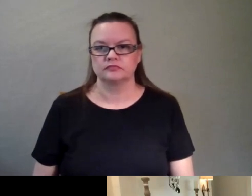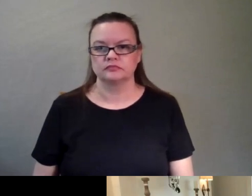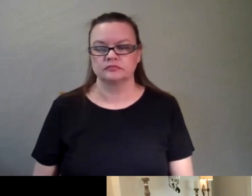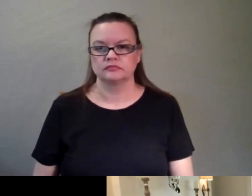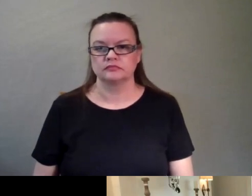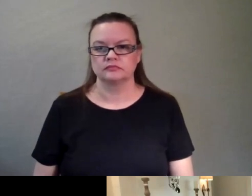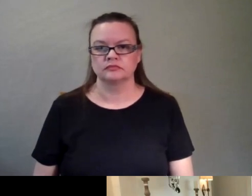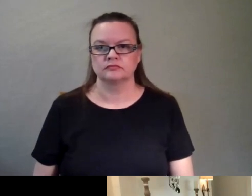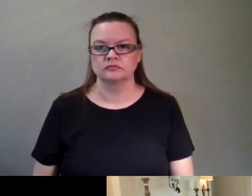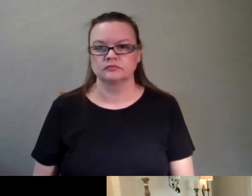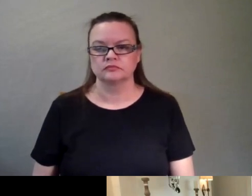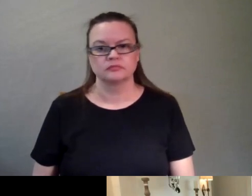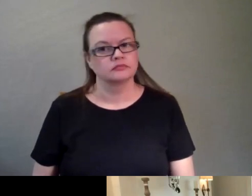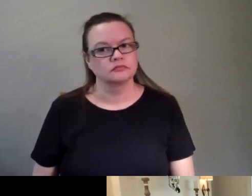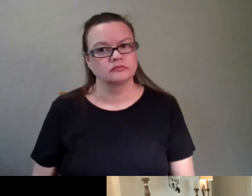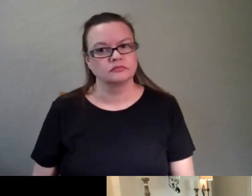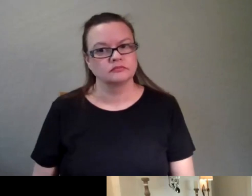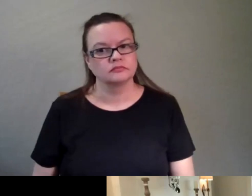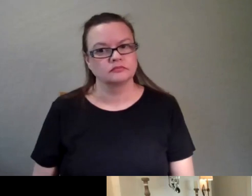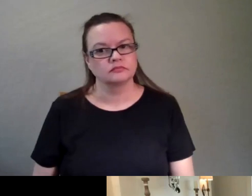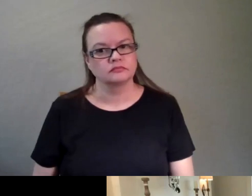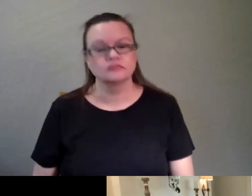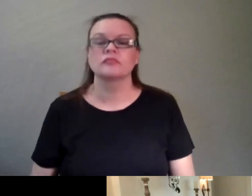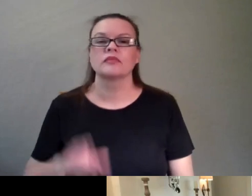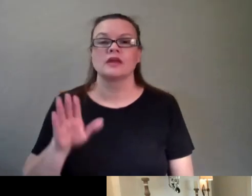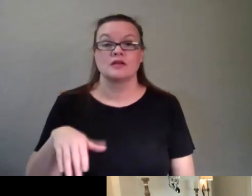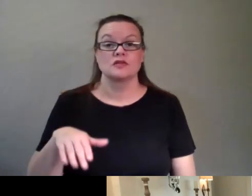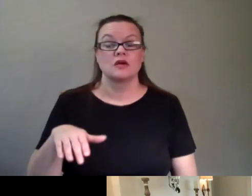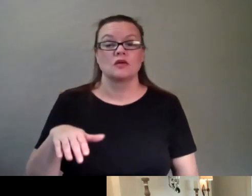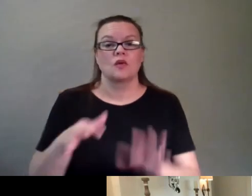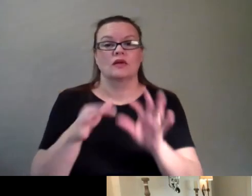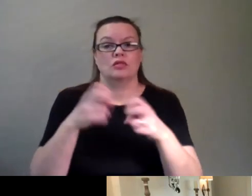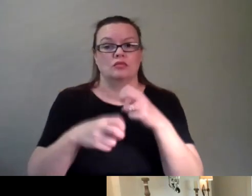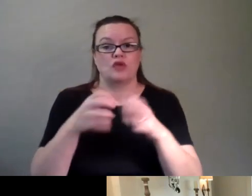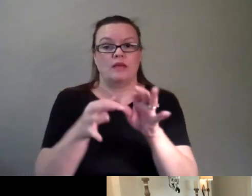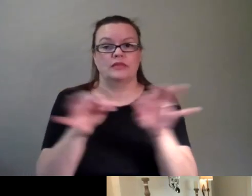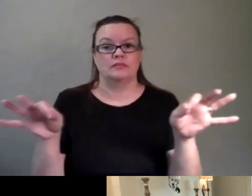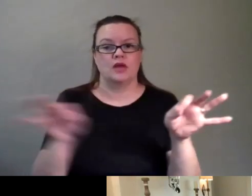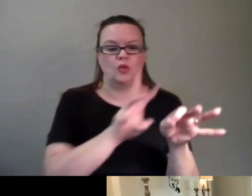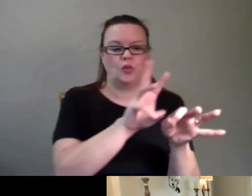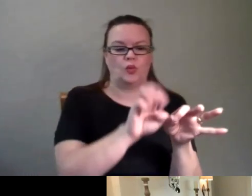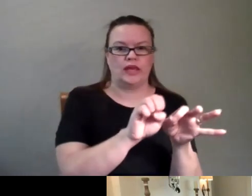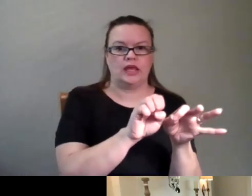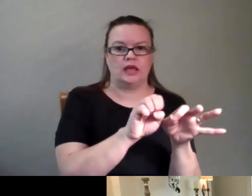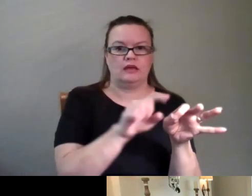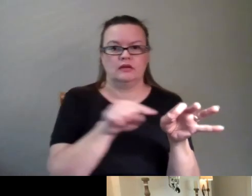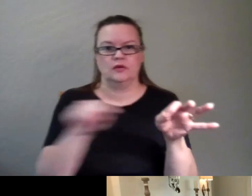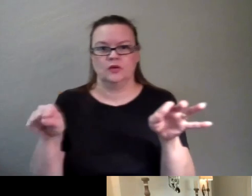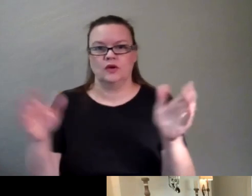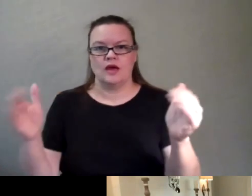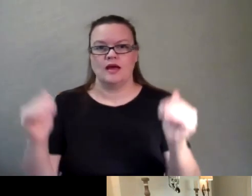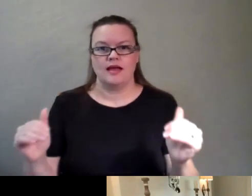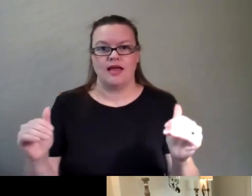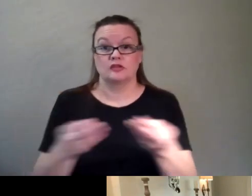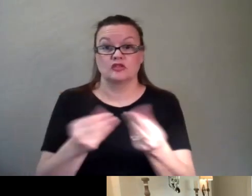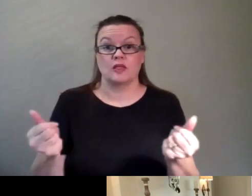have talked about the problem in a we voice. But we then talk about solutions in an I voice because we have very